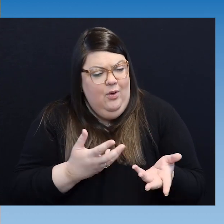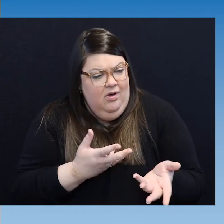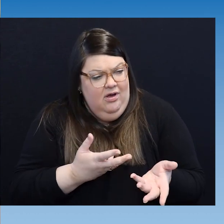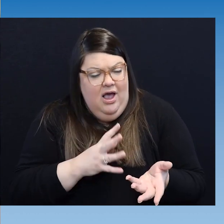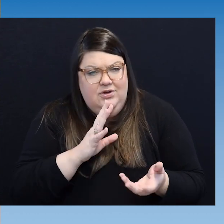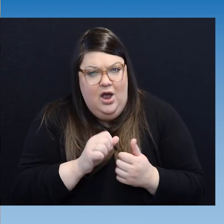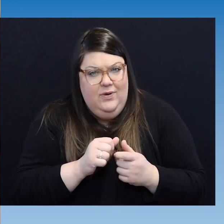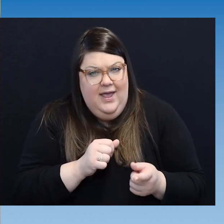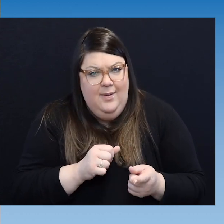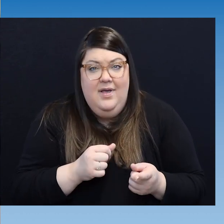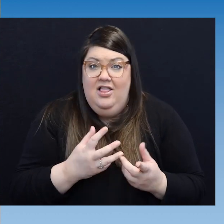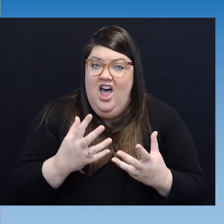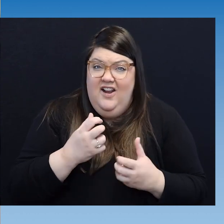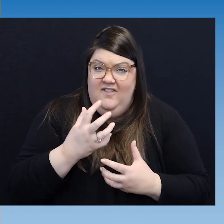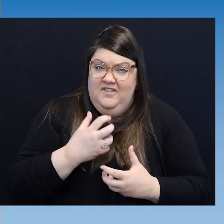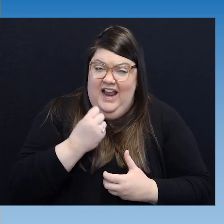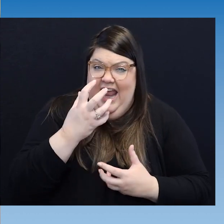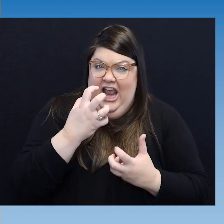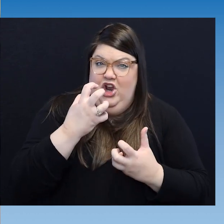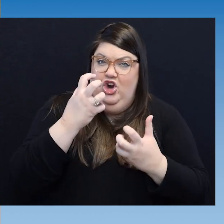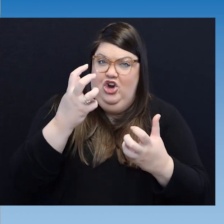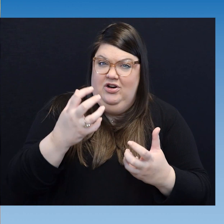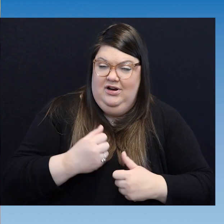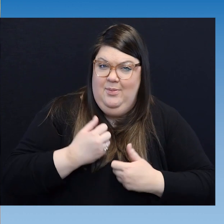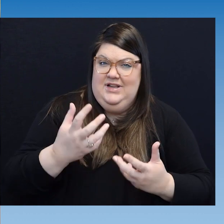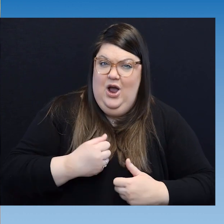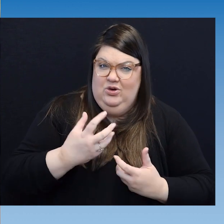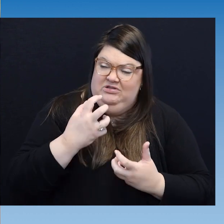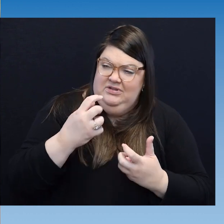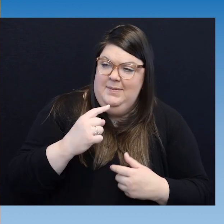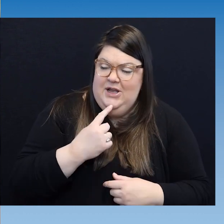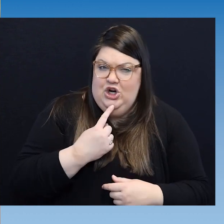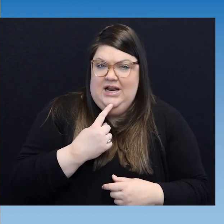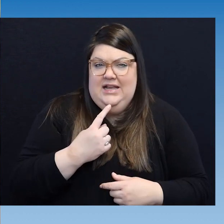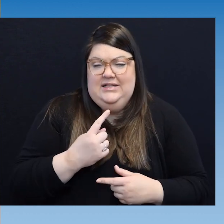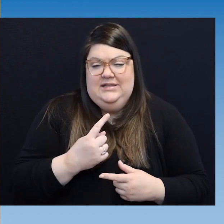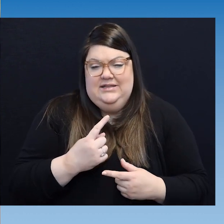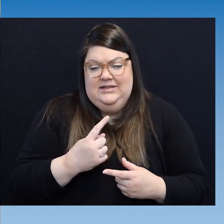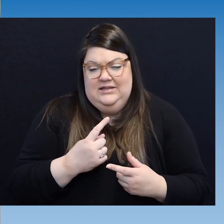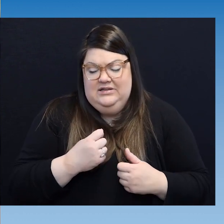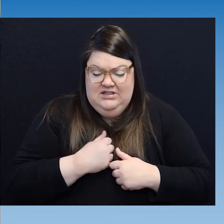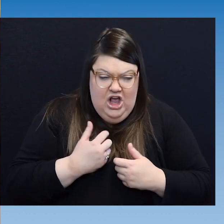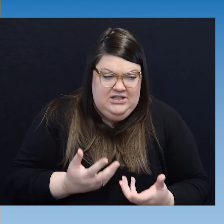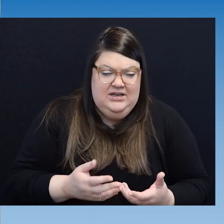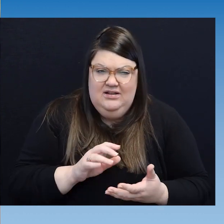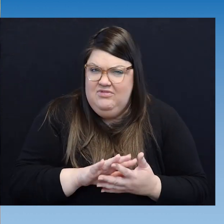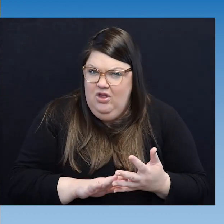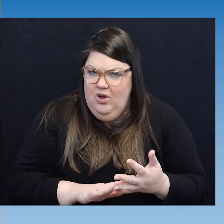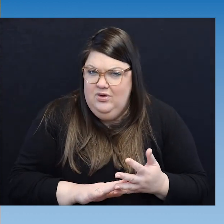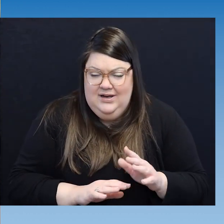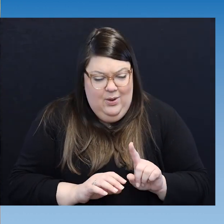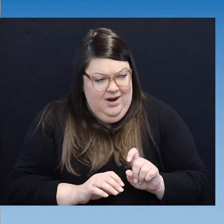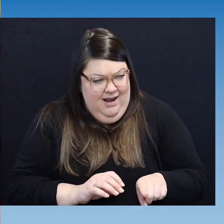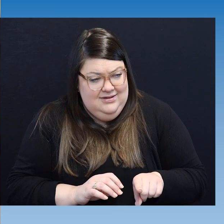you know, and a lot of anger comes out, you know, a lot of anger, a lot of bitterness comes out, a lot of weariness. And I would always ask